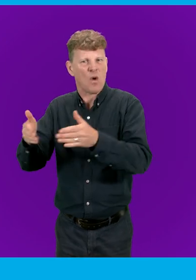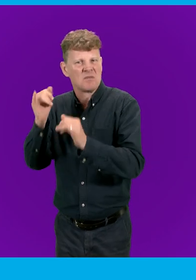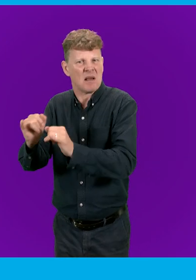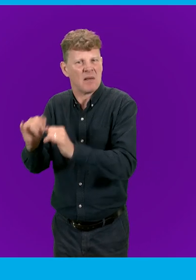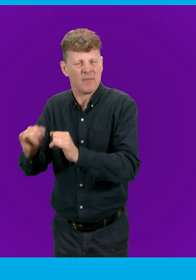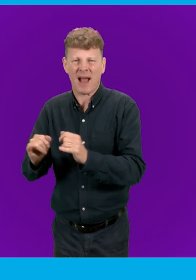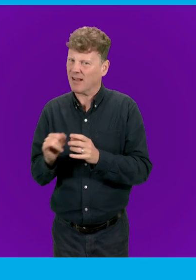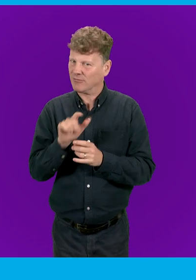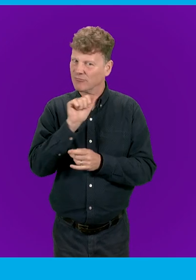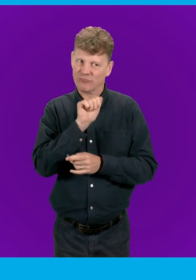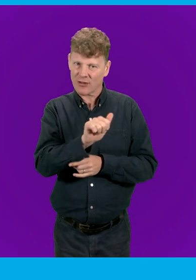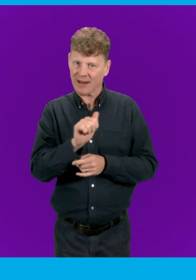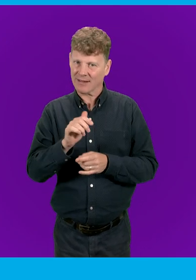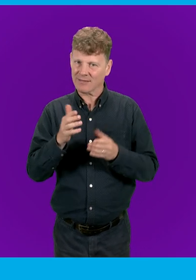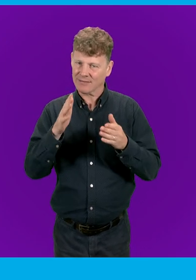things that happen.